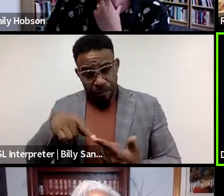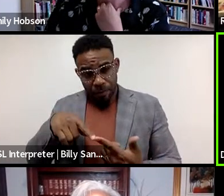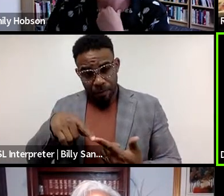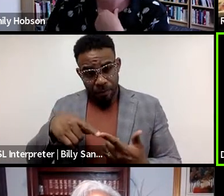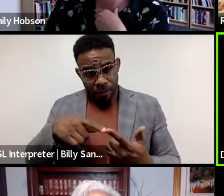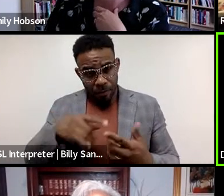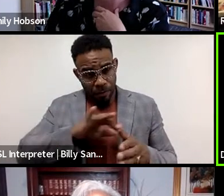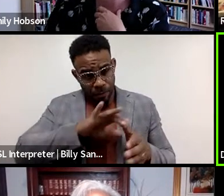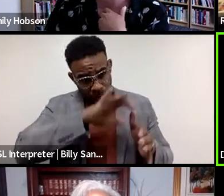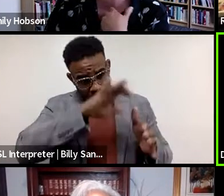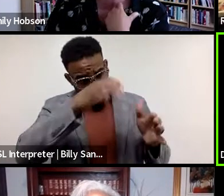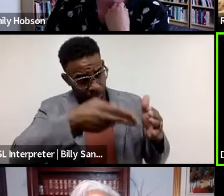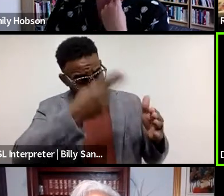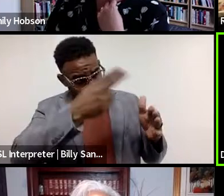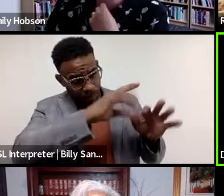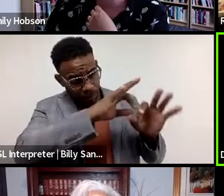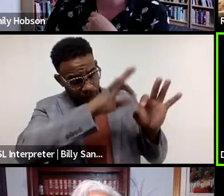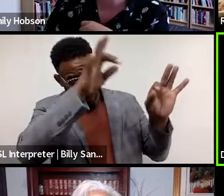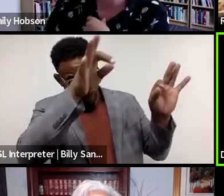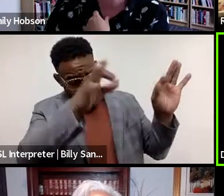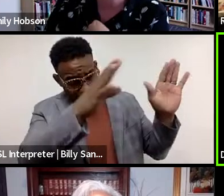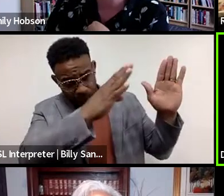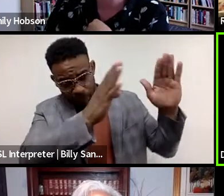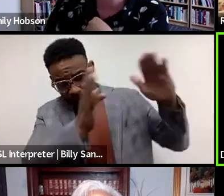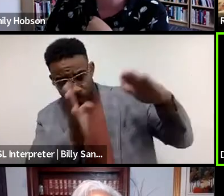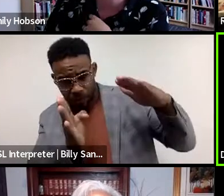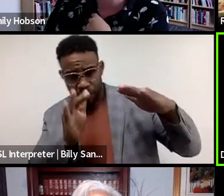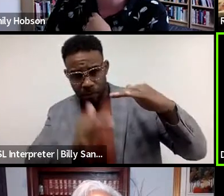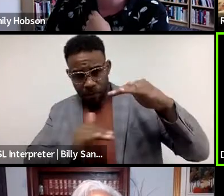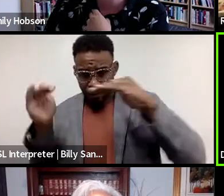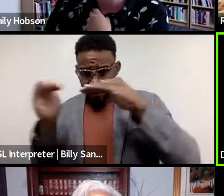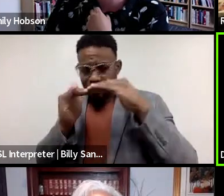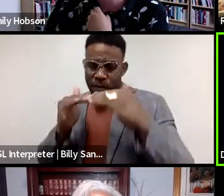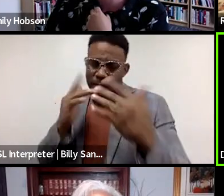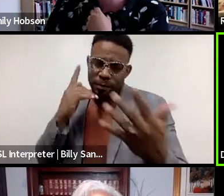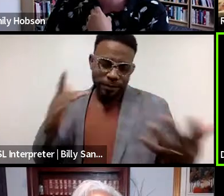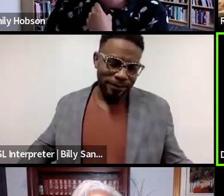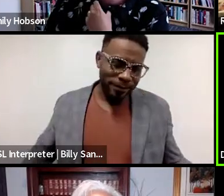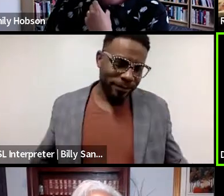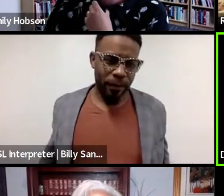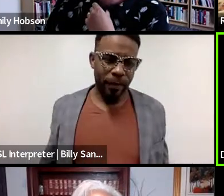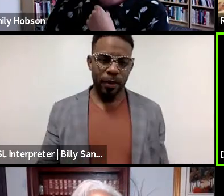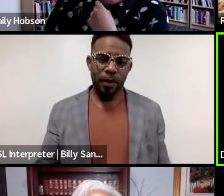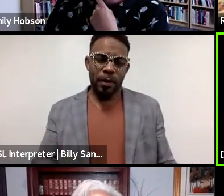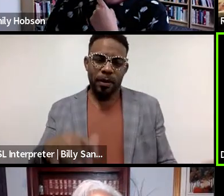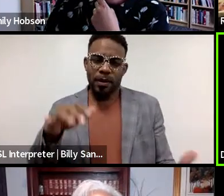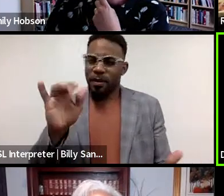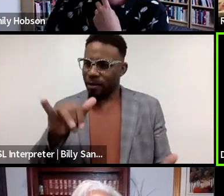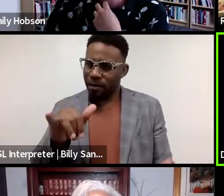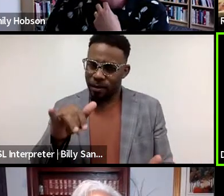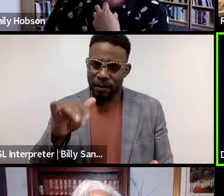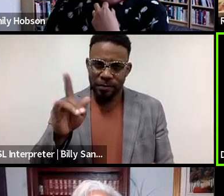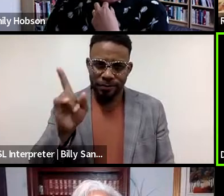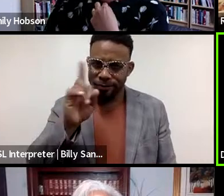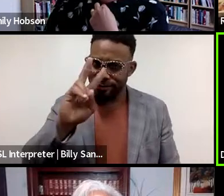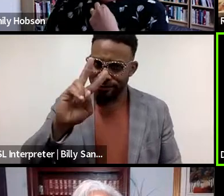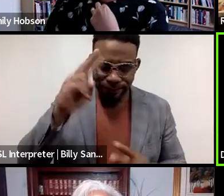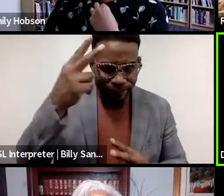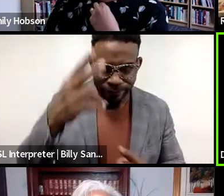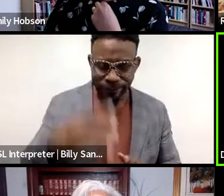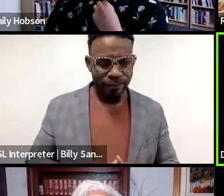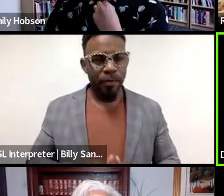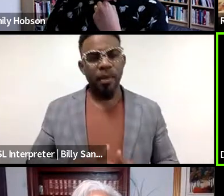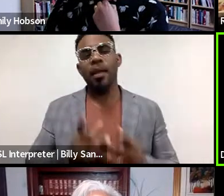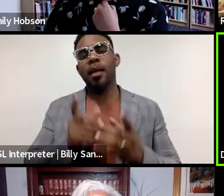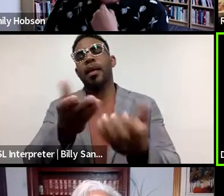of history is long but bends towards justice. I think, you know, that is a myth.